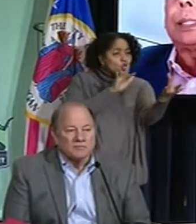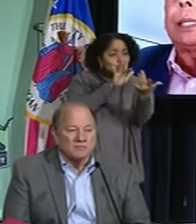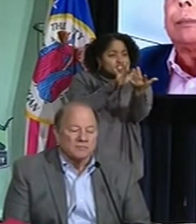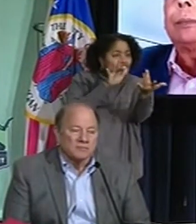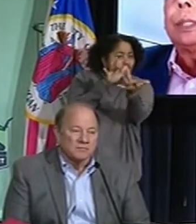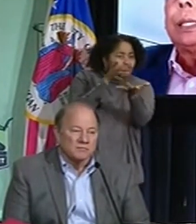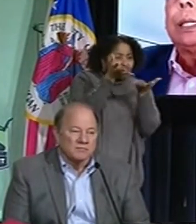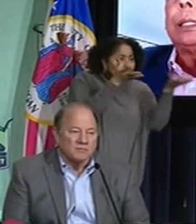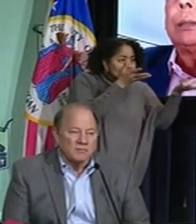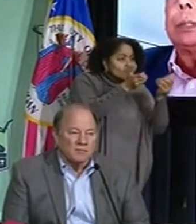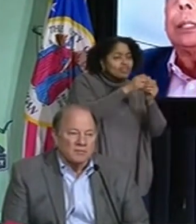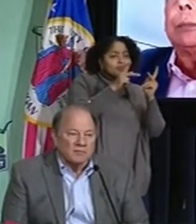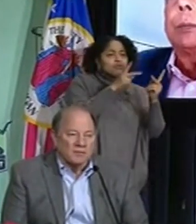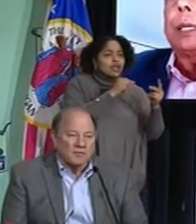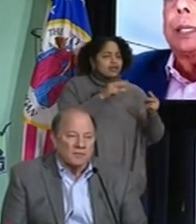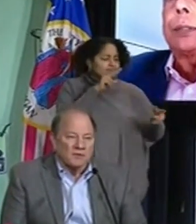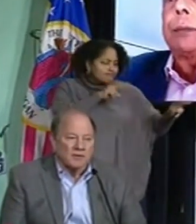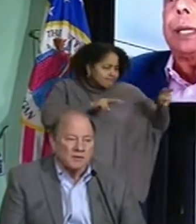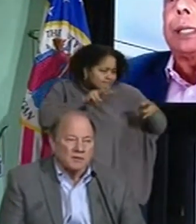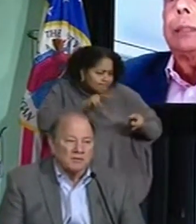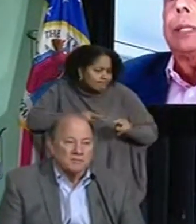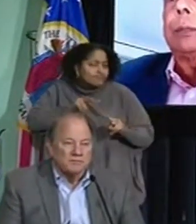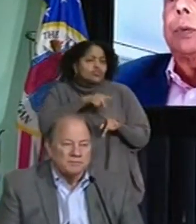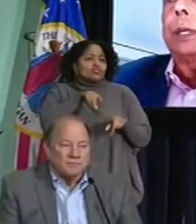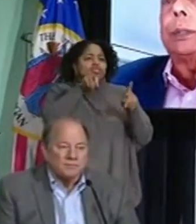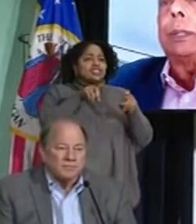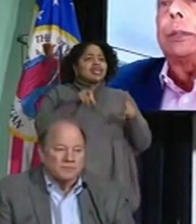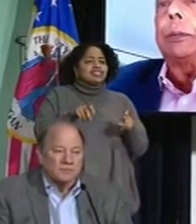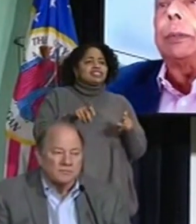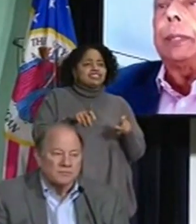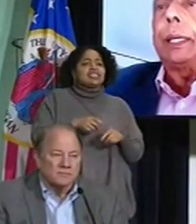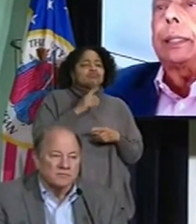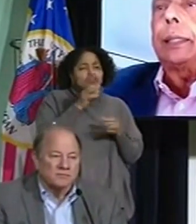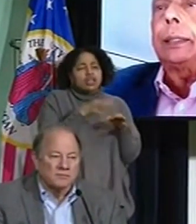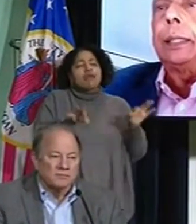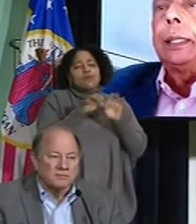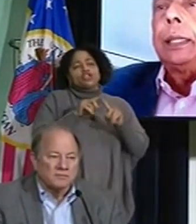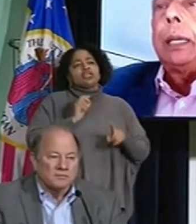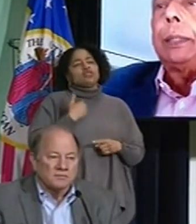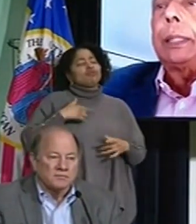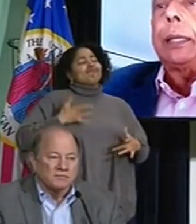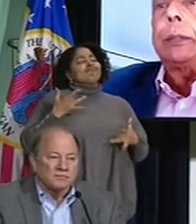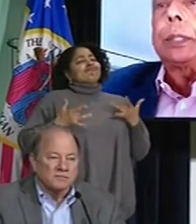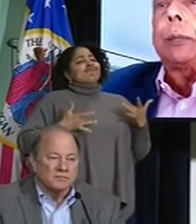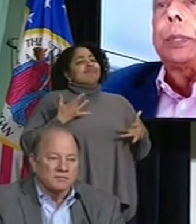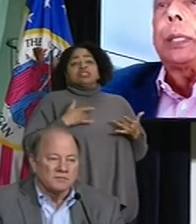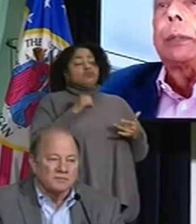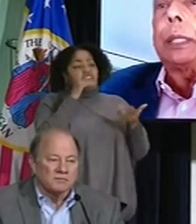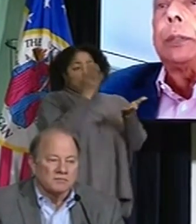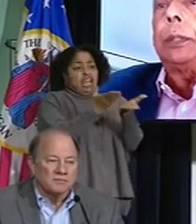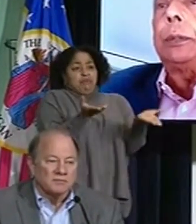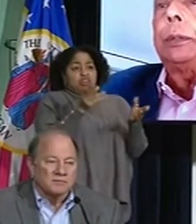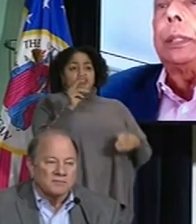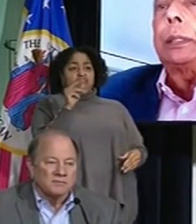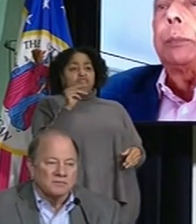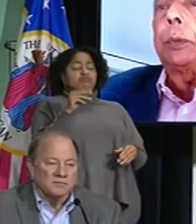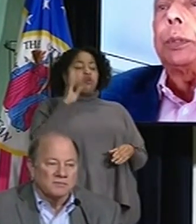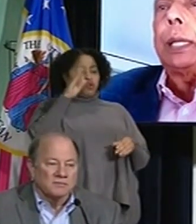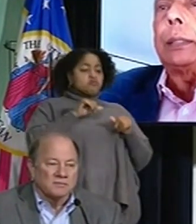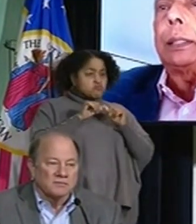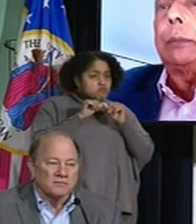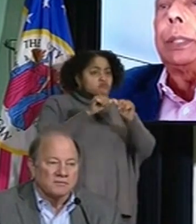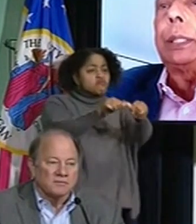monitoring them in the mobile testing way is very important to us. So we're very excited. I mean, it's not going to stop here. I'll continue to do the